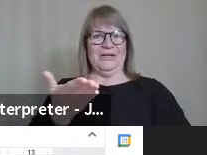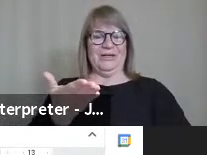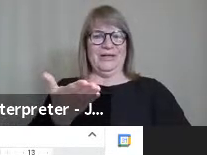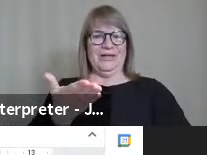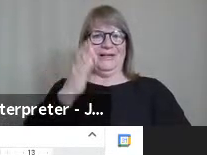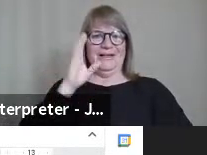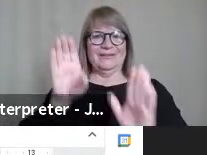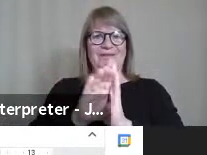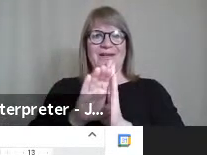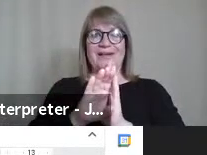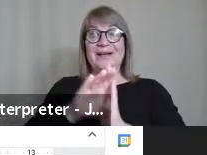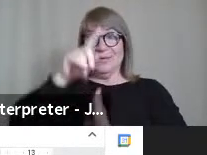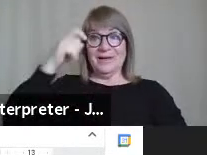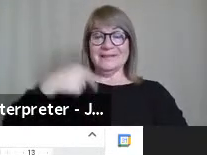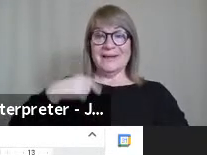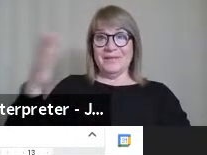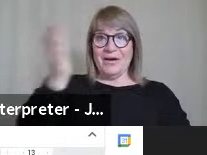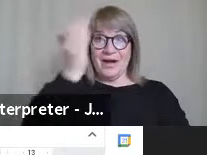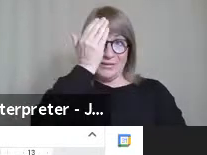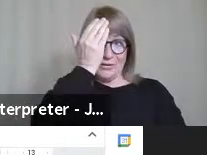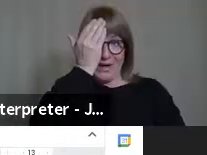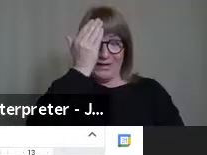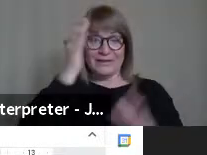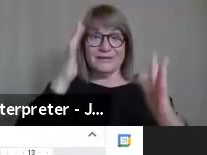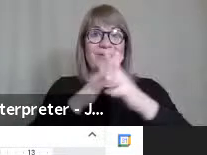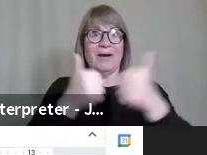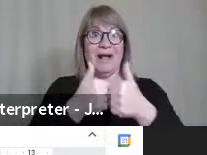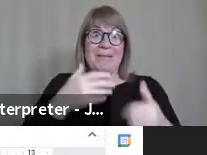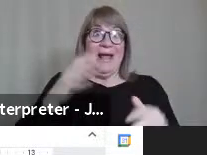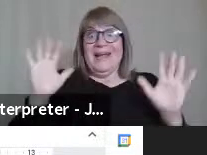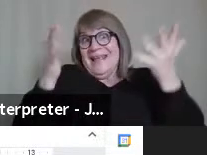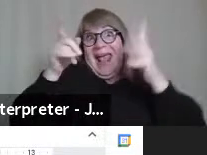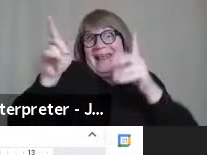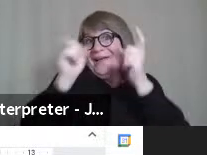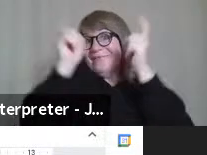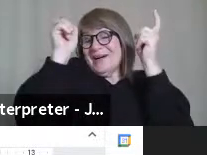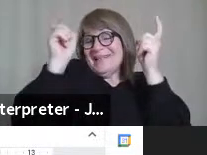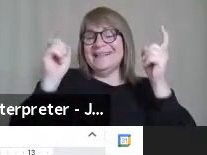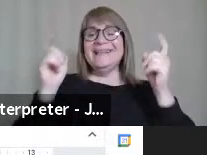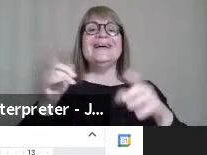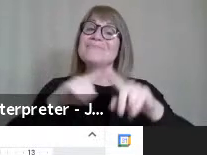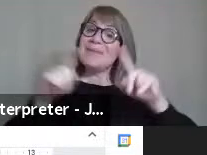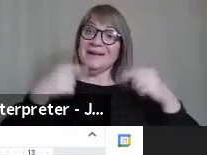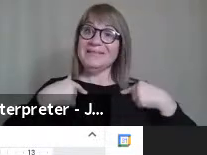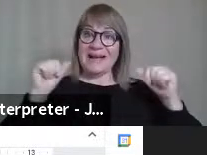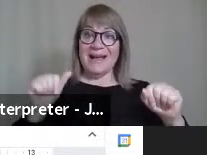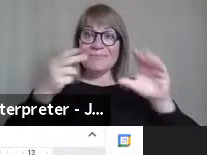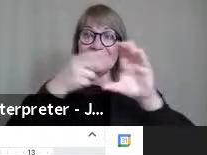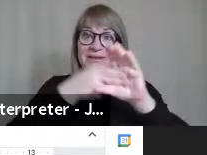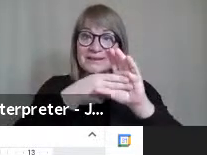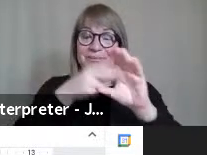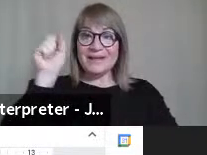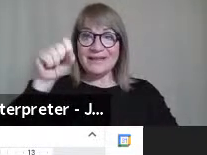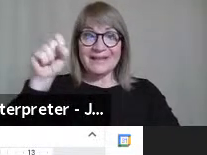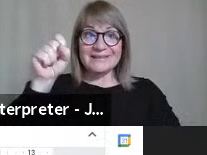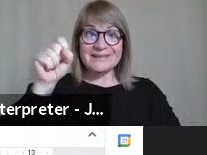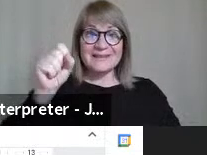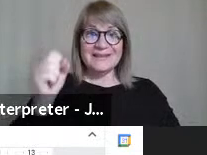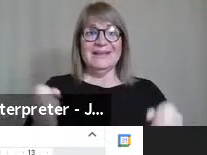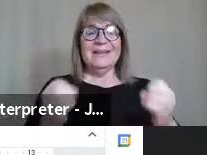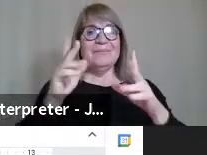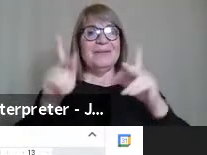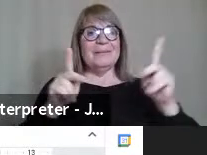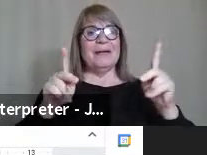because i'm at the raiders game and the raiders one you know but because i can participate you know and a lot of people put open